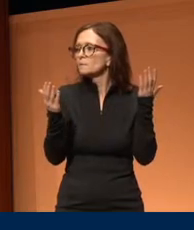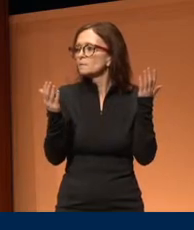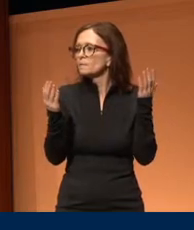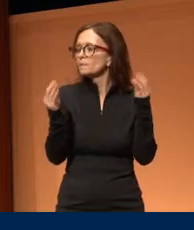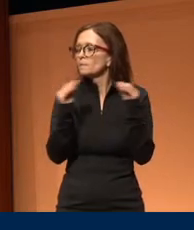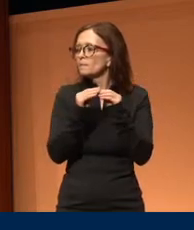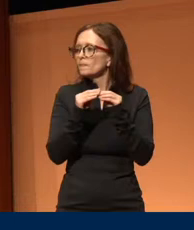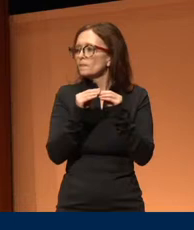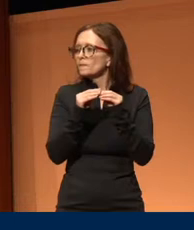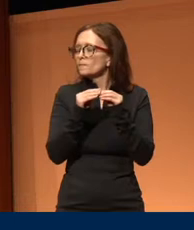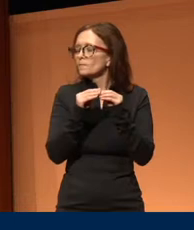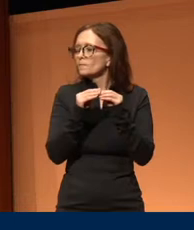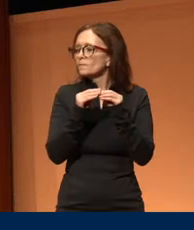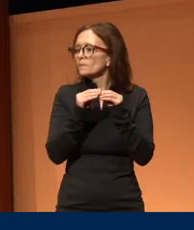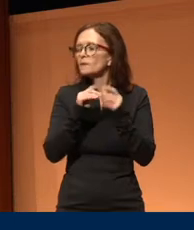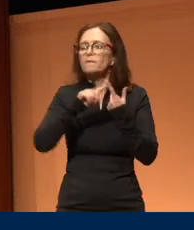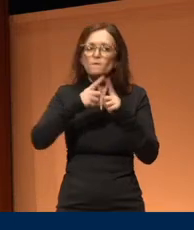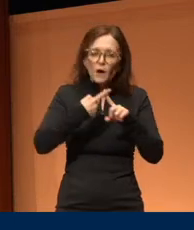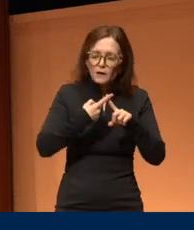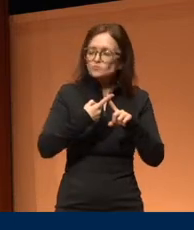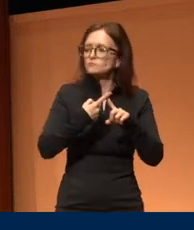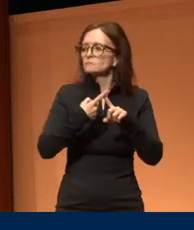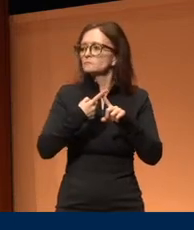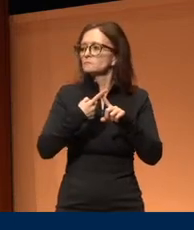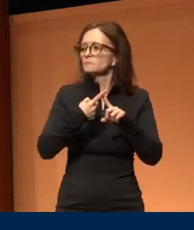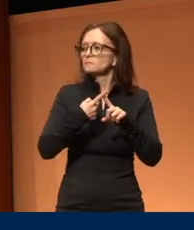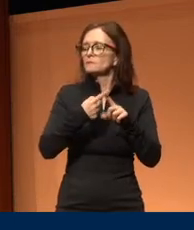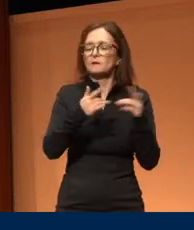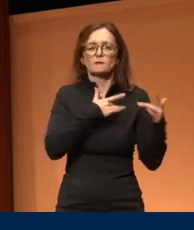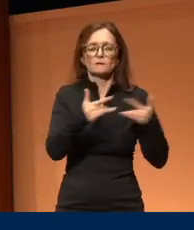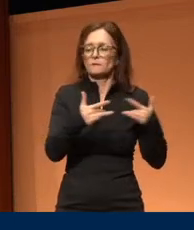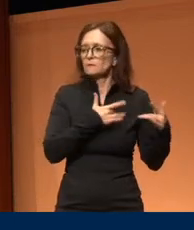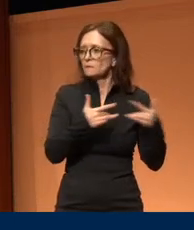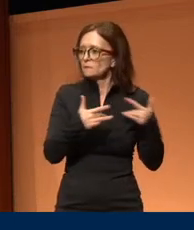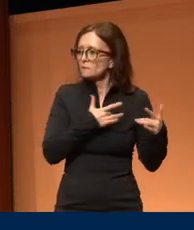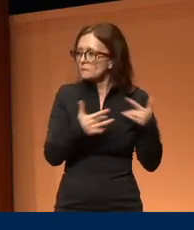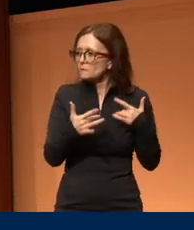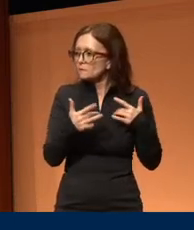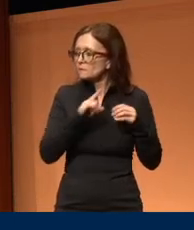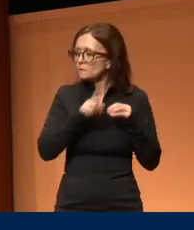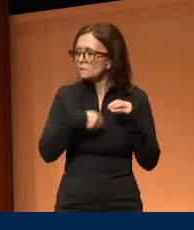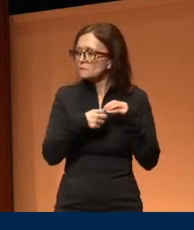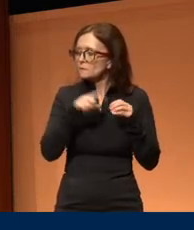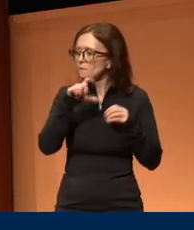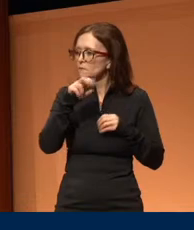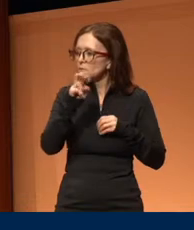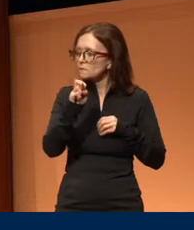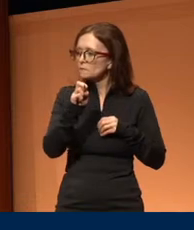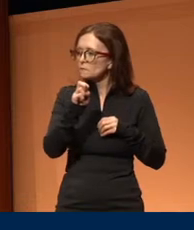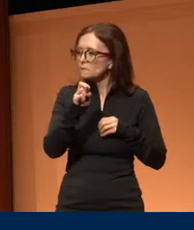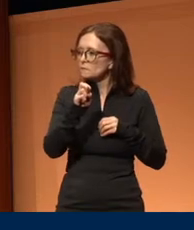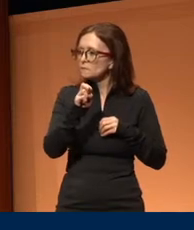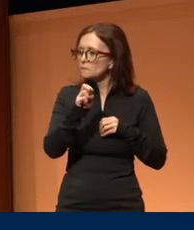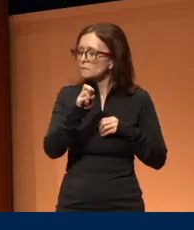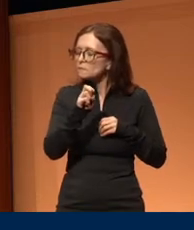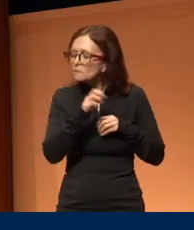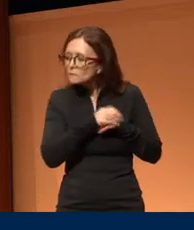like equality and friendship. And my concern is as follows. So as we know, for a